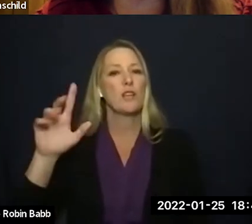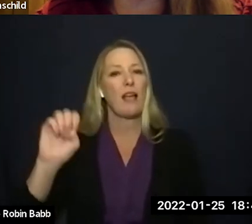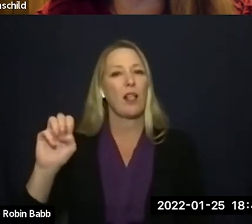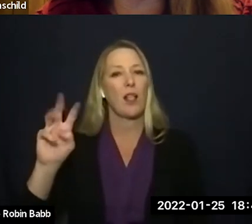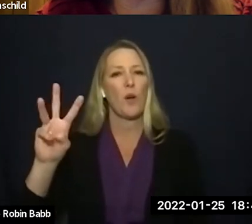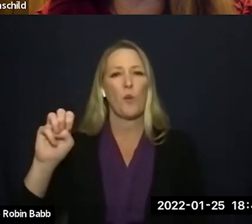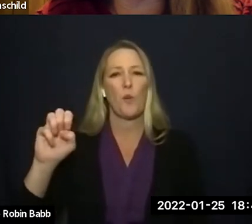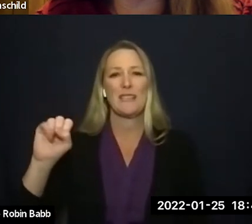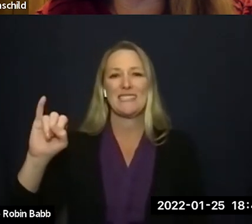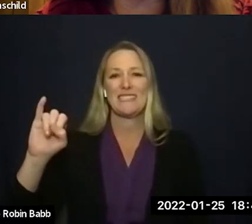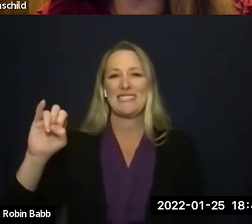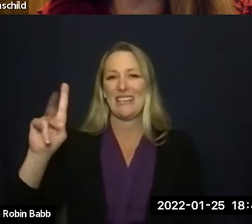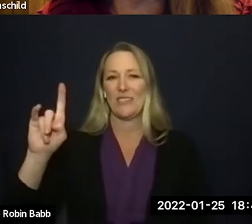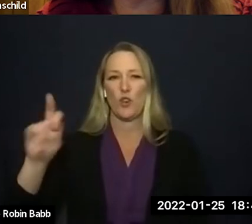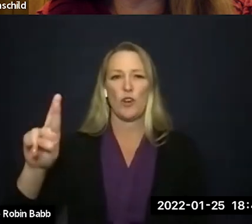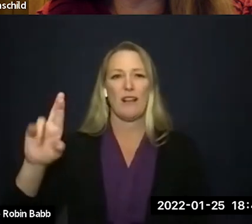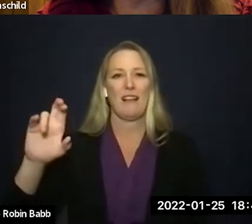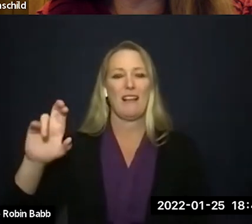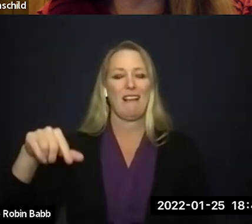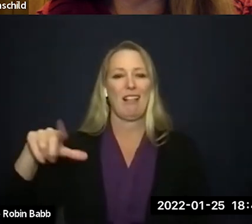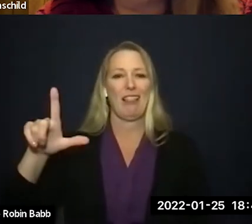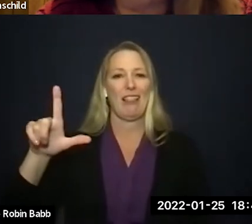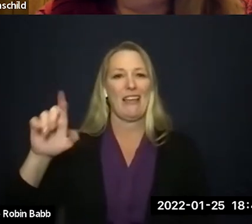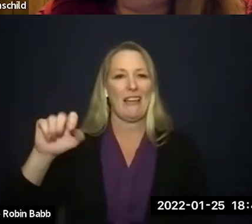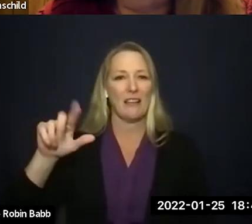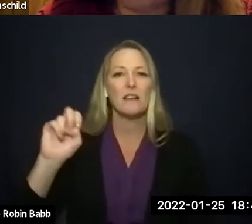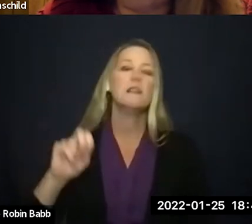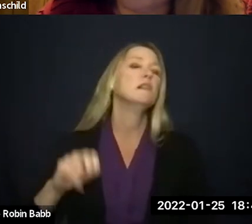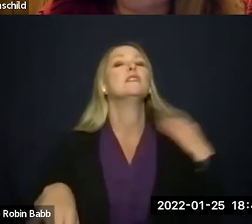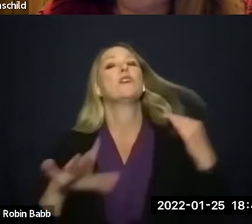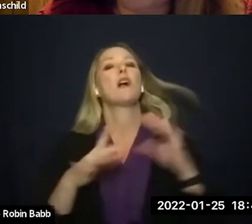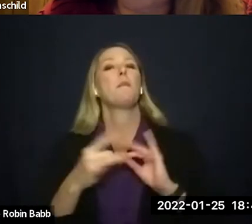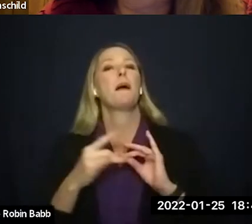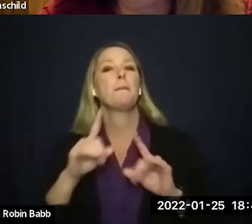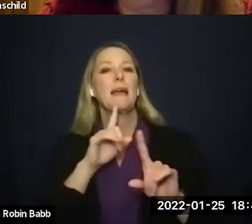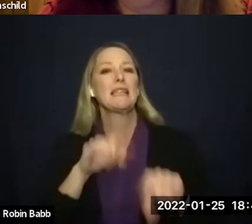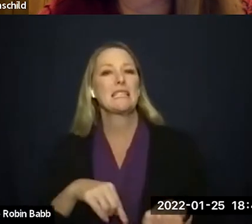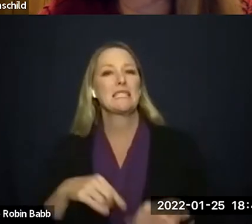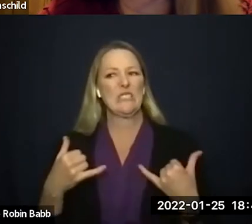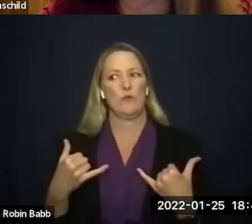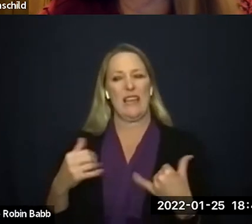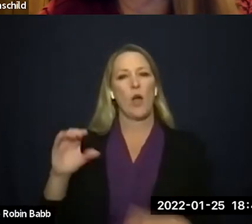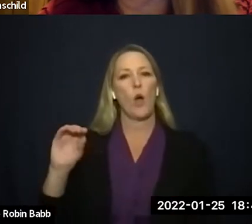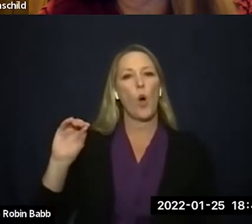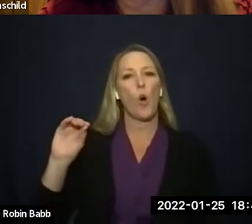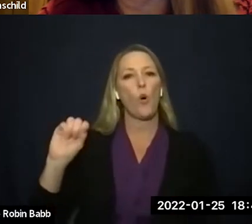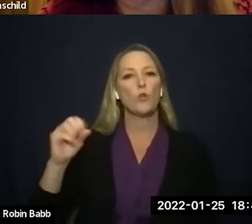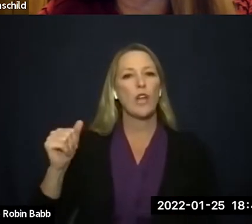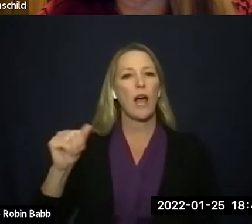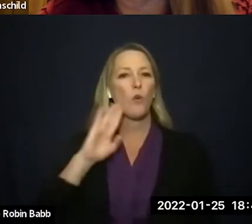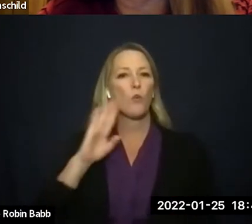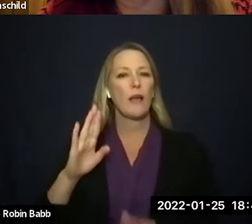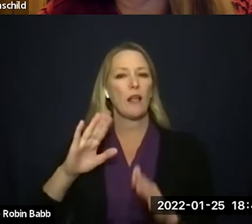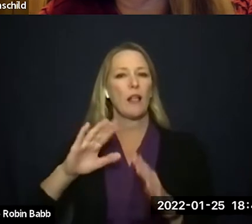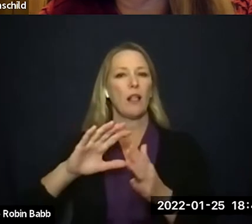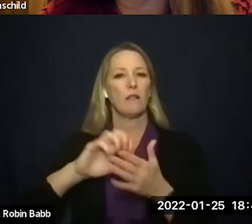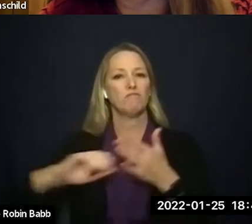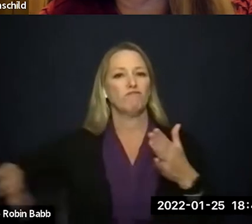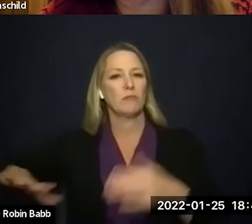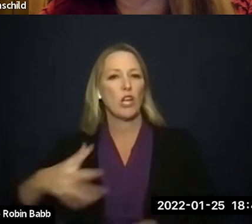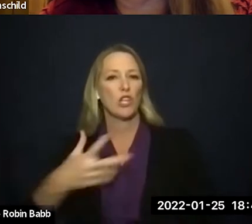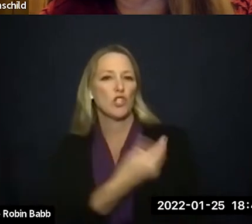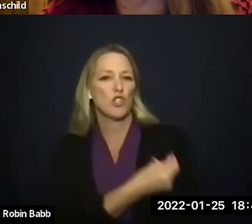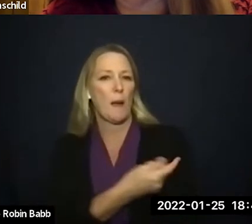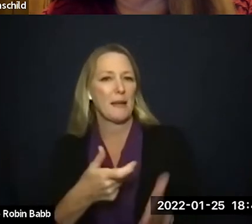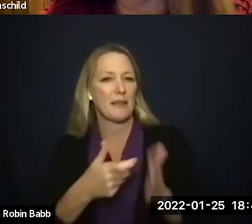quade and um commenting on the mandate per the news today osha is withdrawing the coven 19 shot mandate and this is good